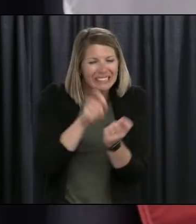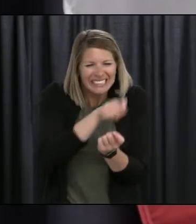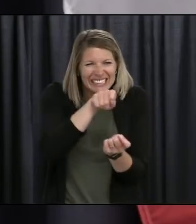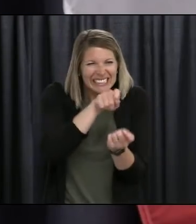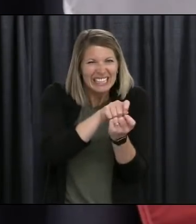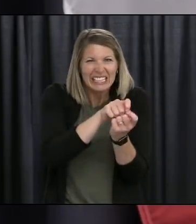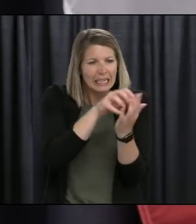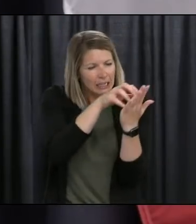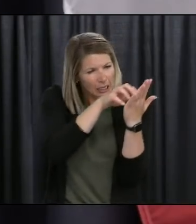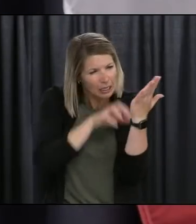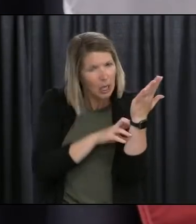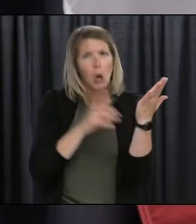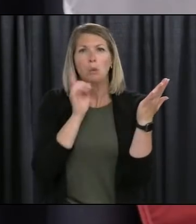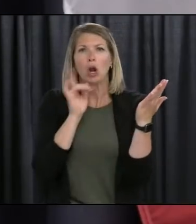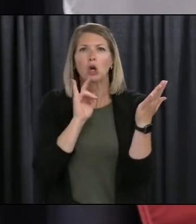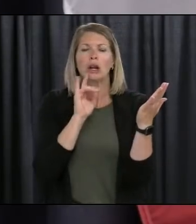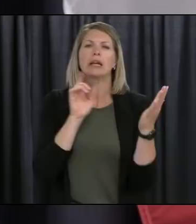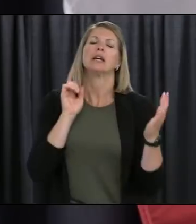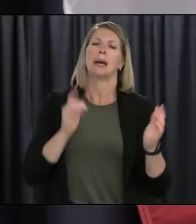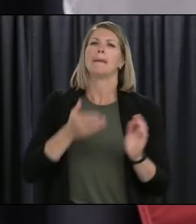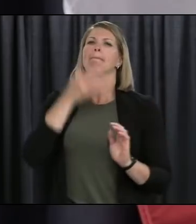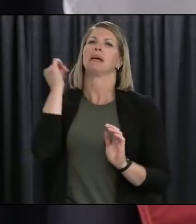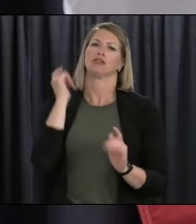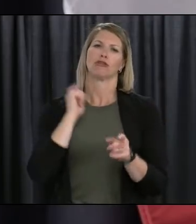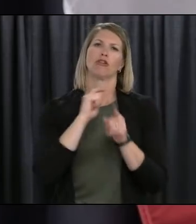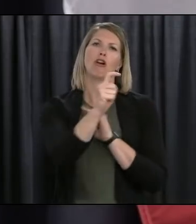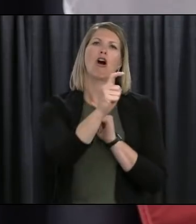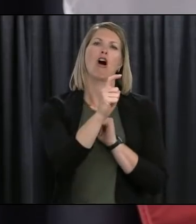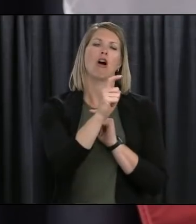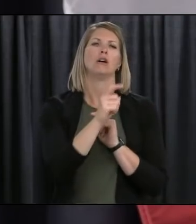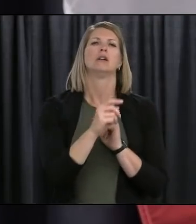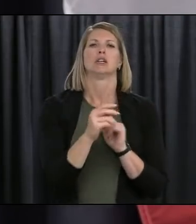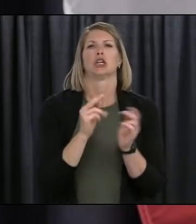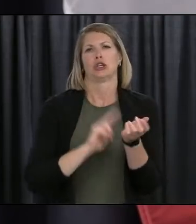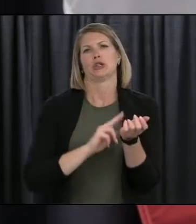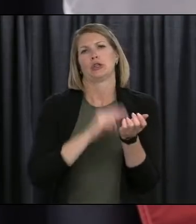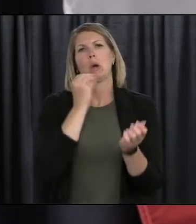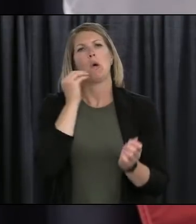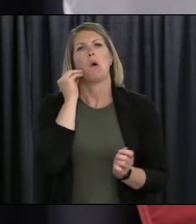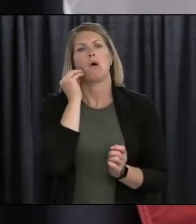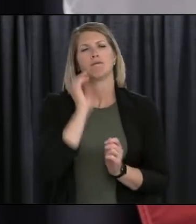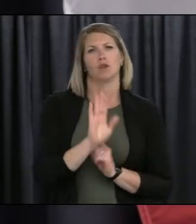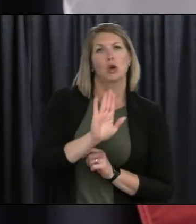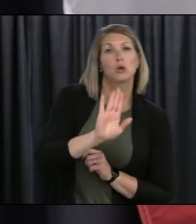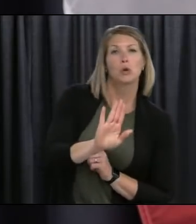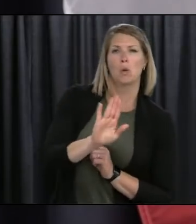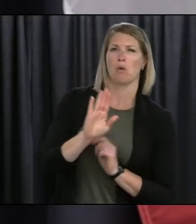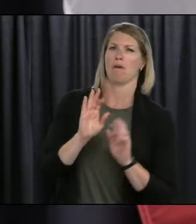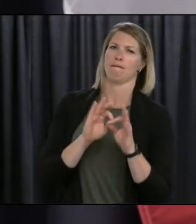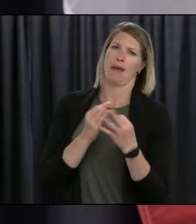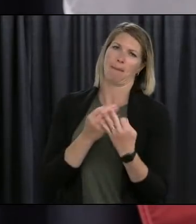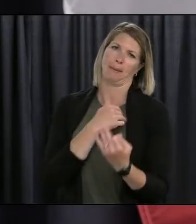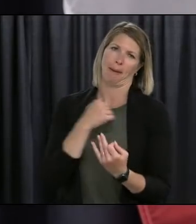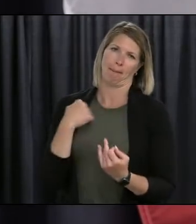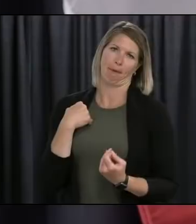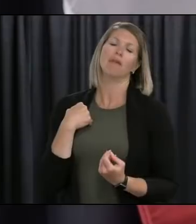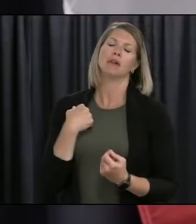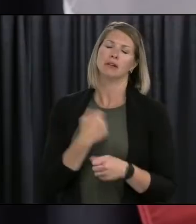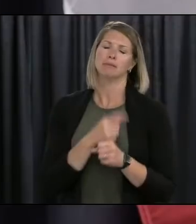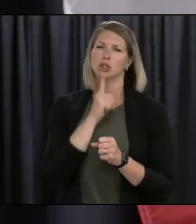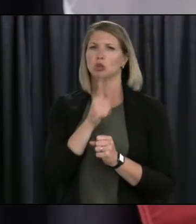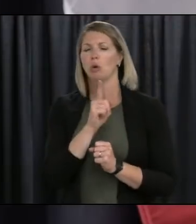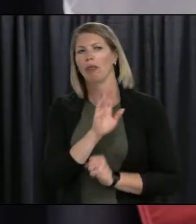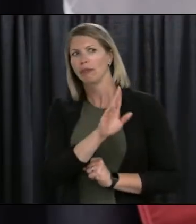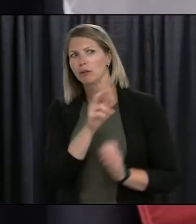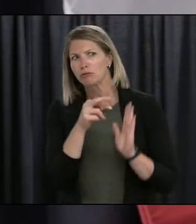would recommend that families contact the facility management to find out the specifics for their loved one in that